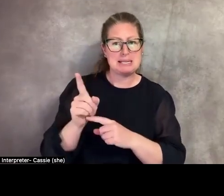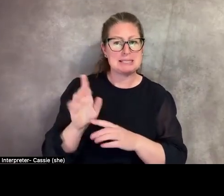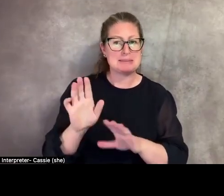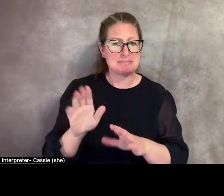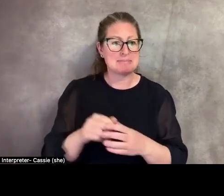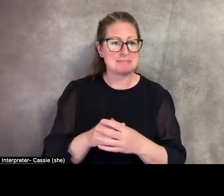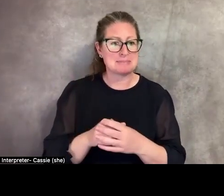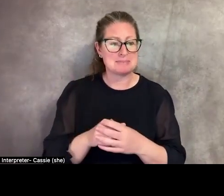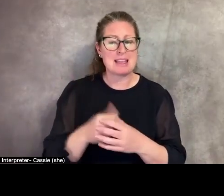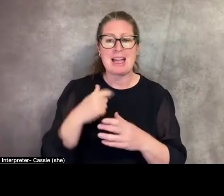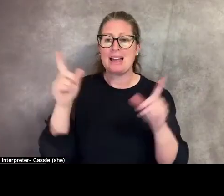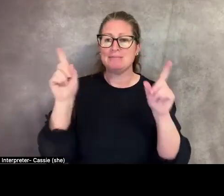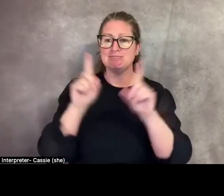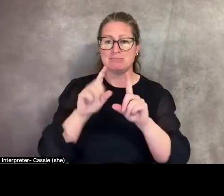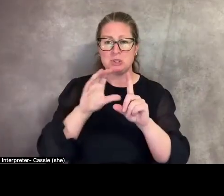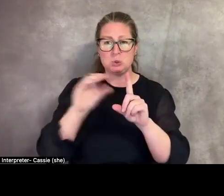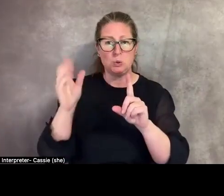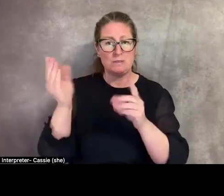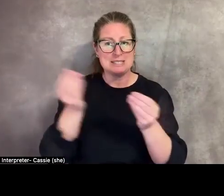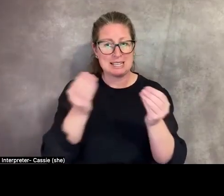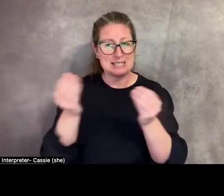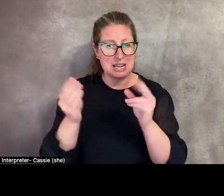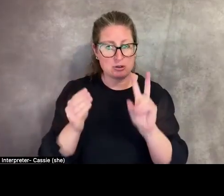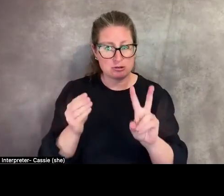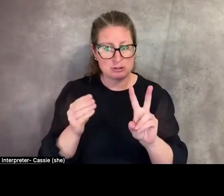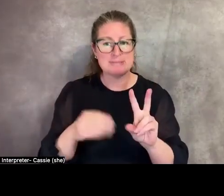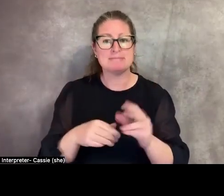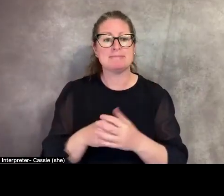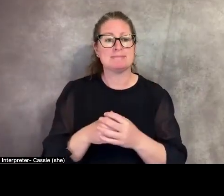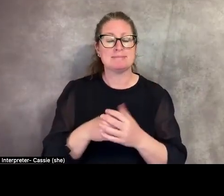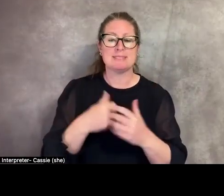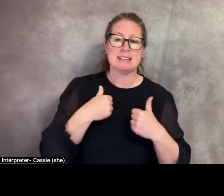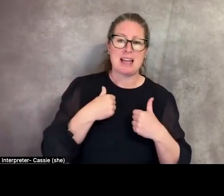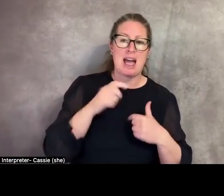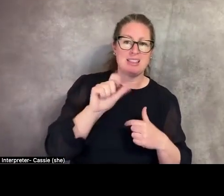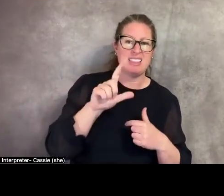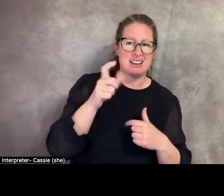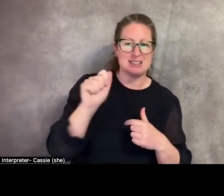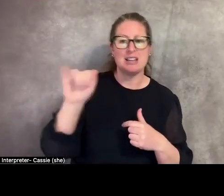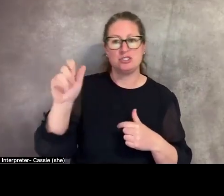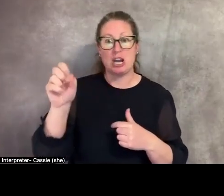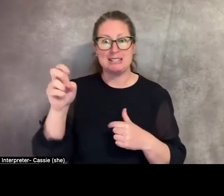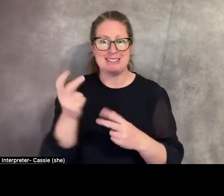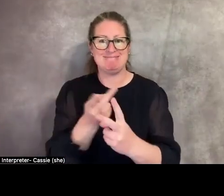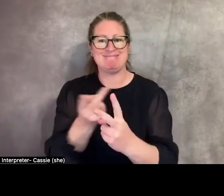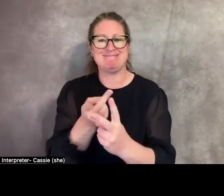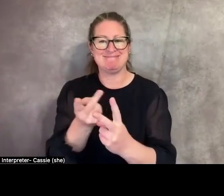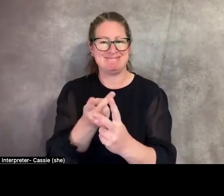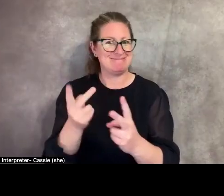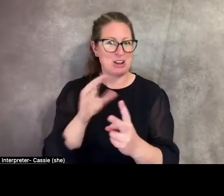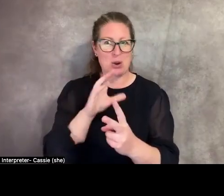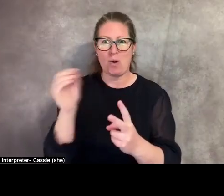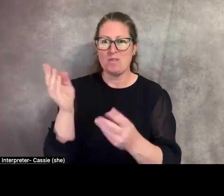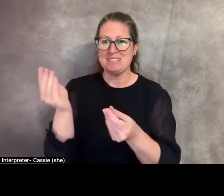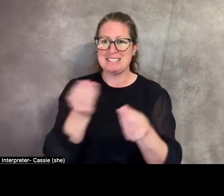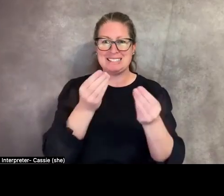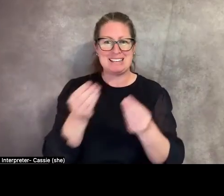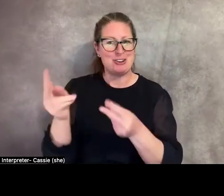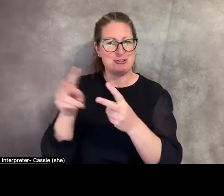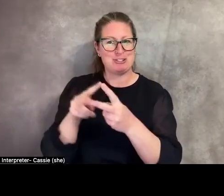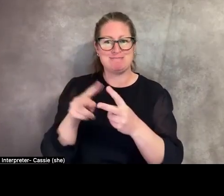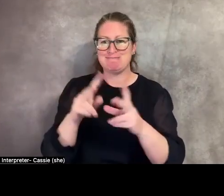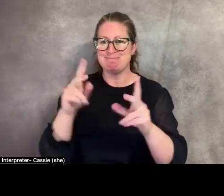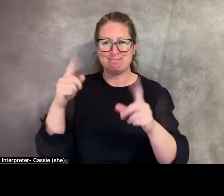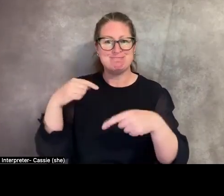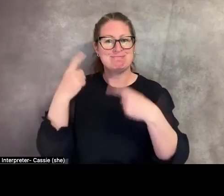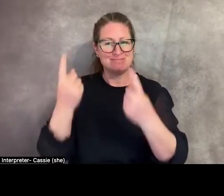They're co-facilitated by Alexa and Jasen. They have been the co-facilitators in the group thus